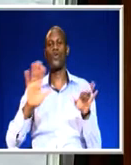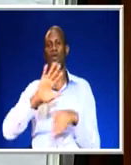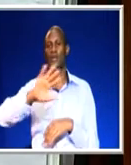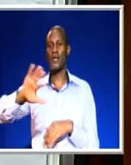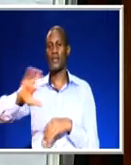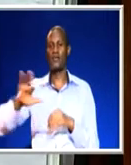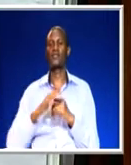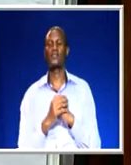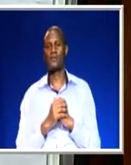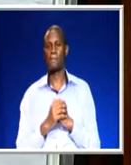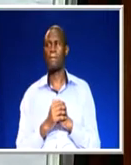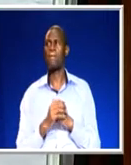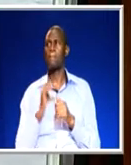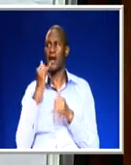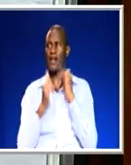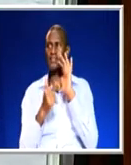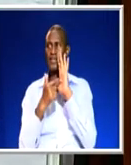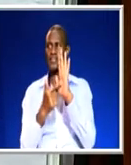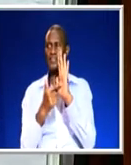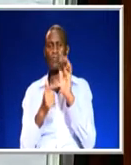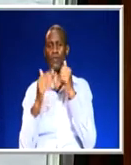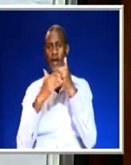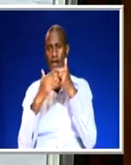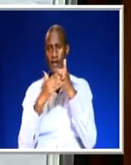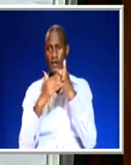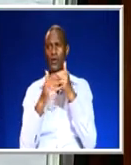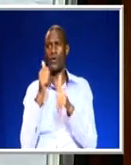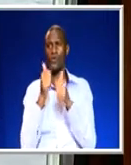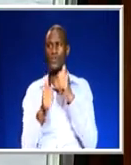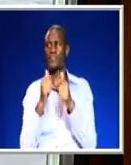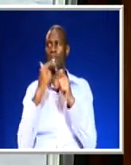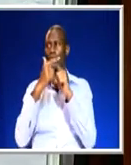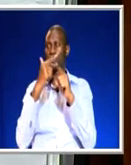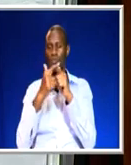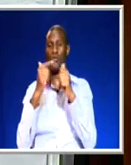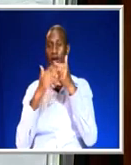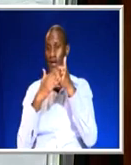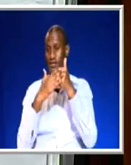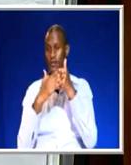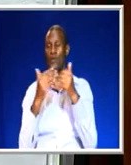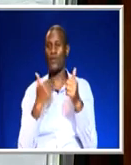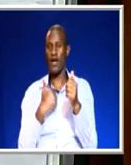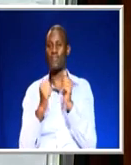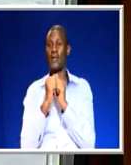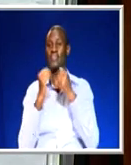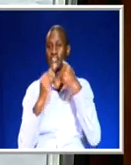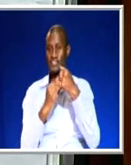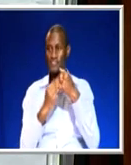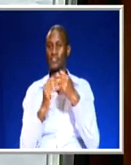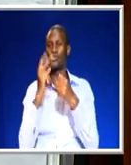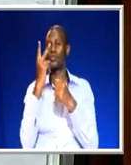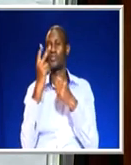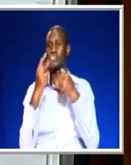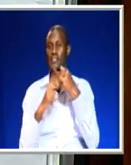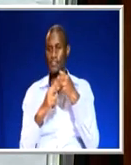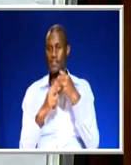remainder. My last example is 9. Which are the multiples of 9? We have 18,